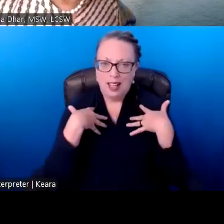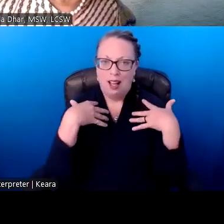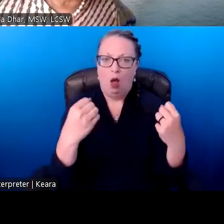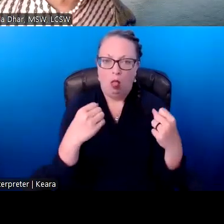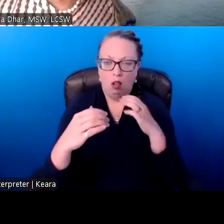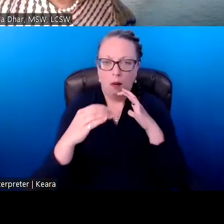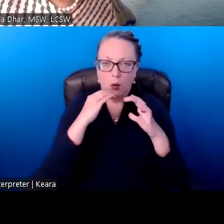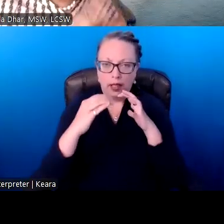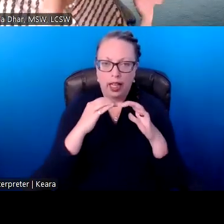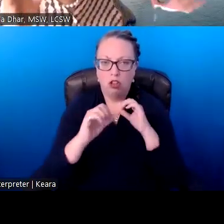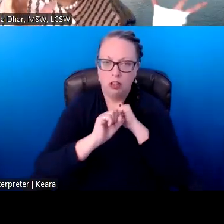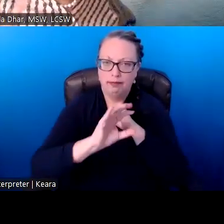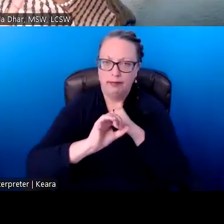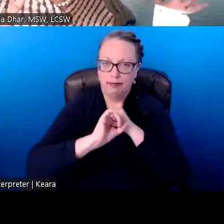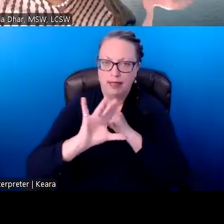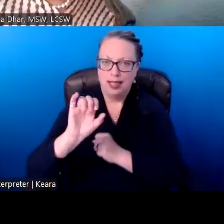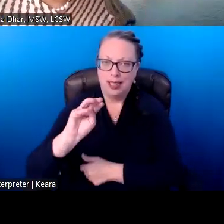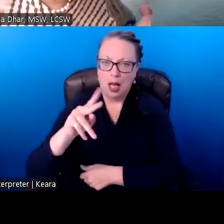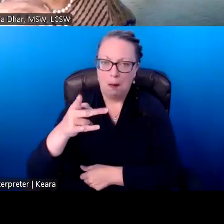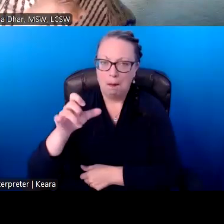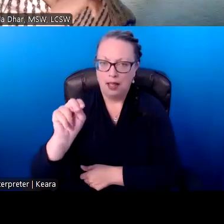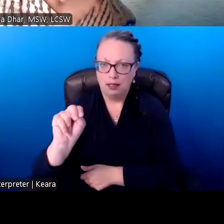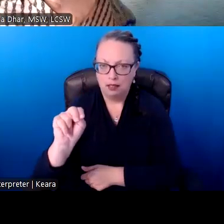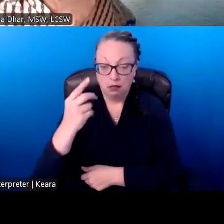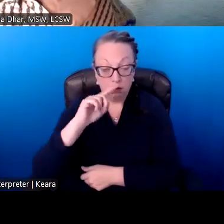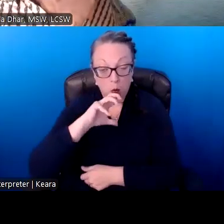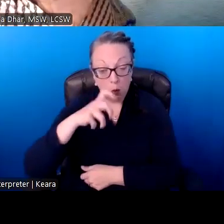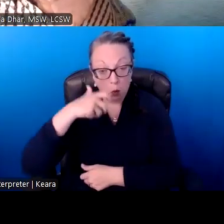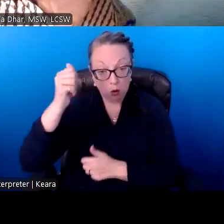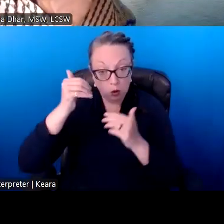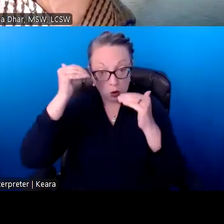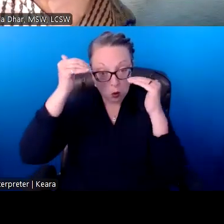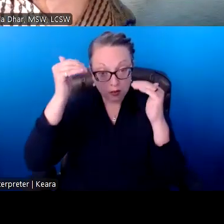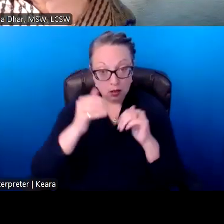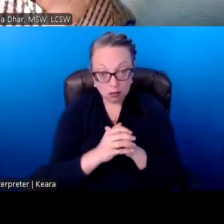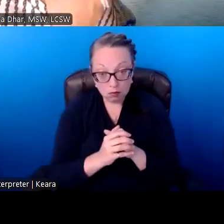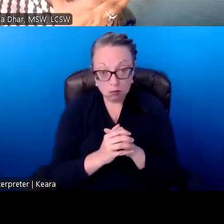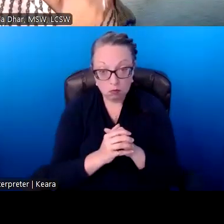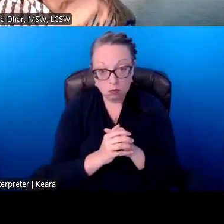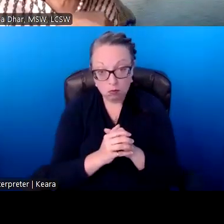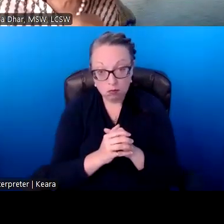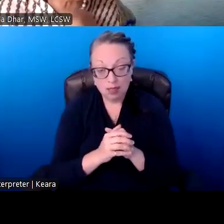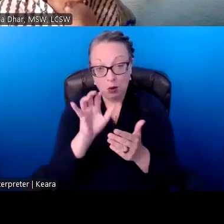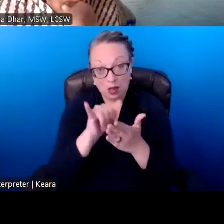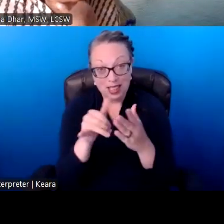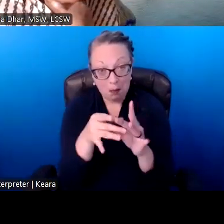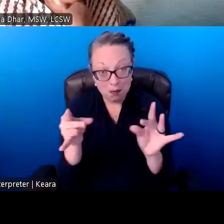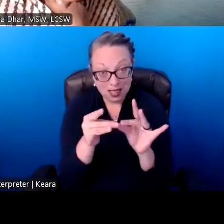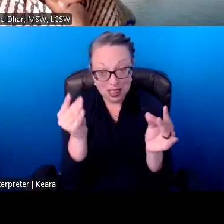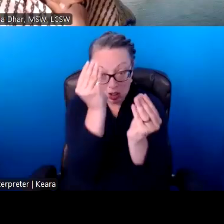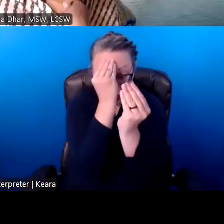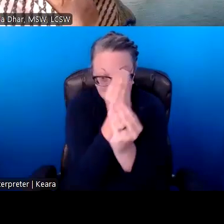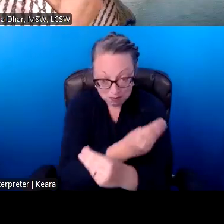campaigns, which every, you know, older adults can get that message through public